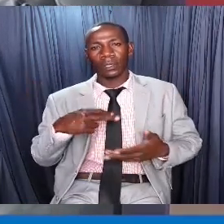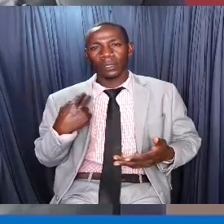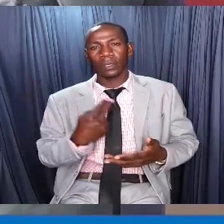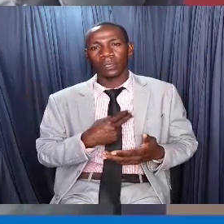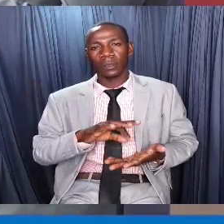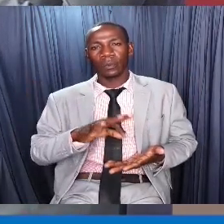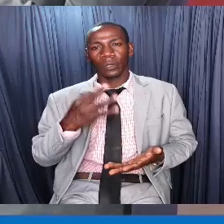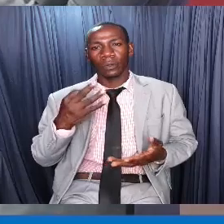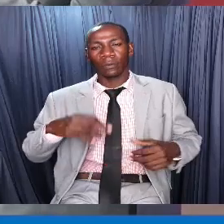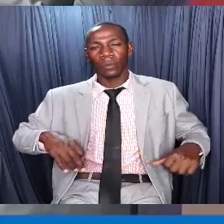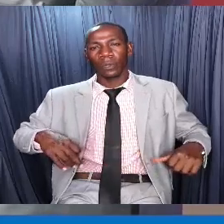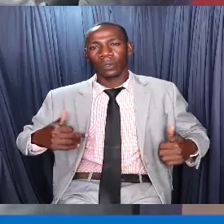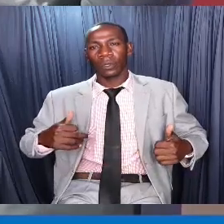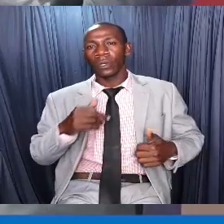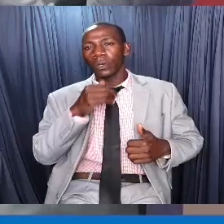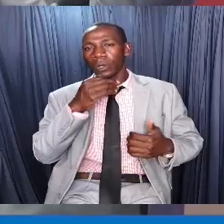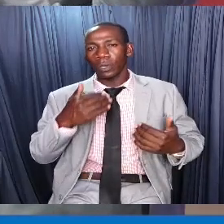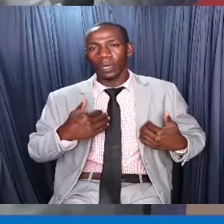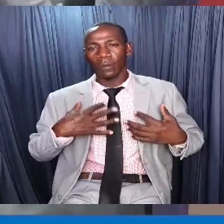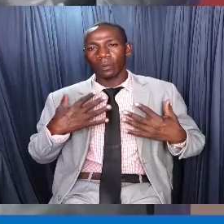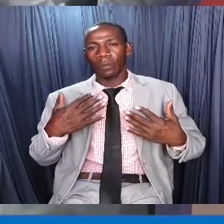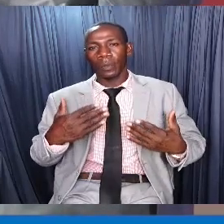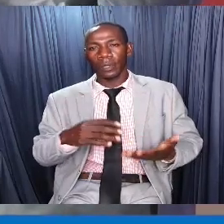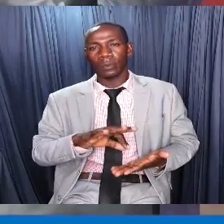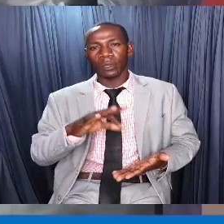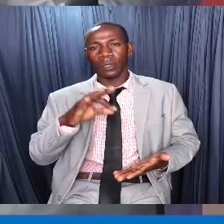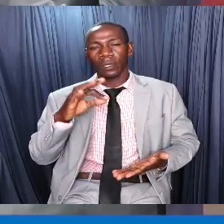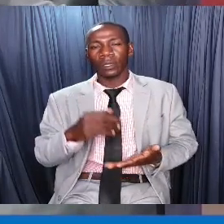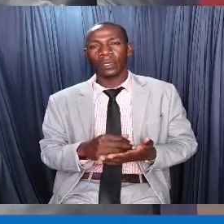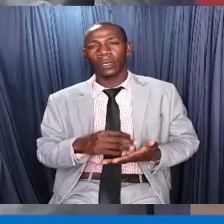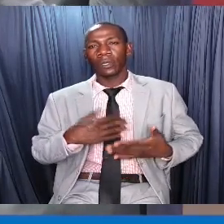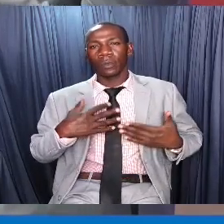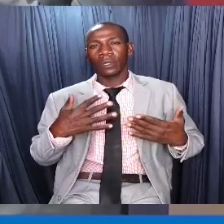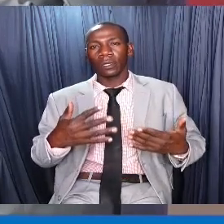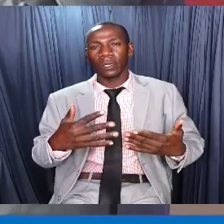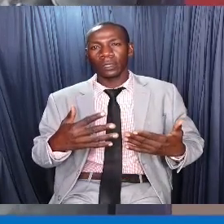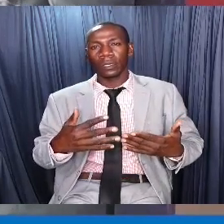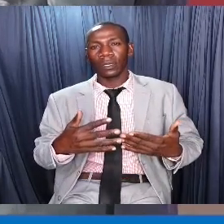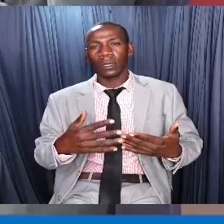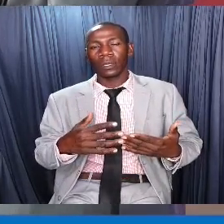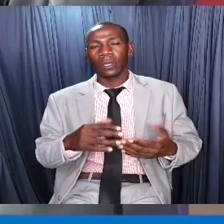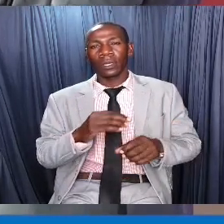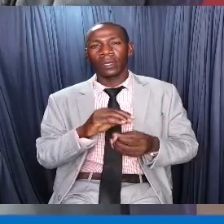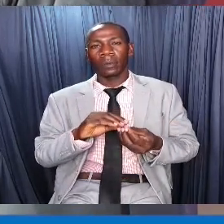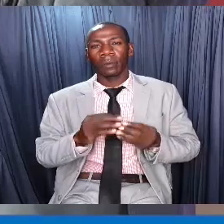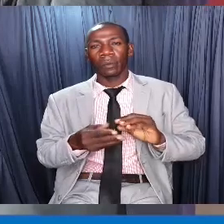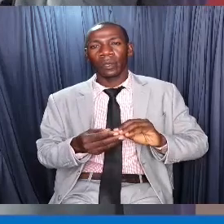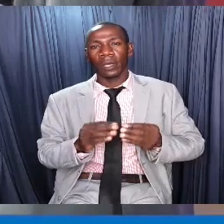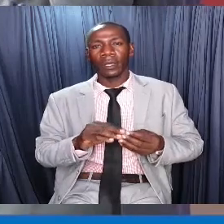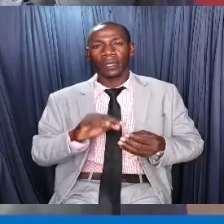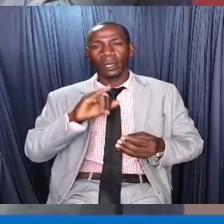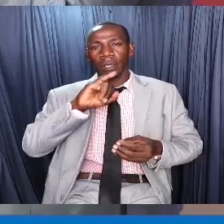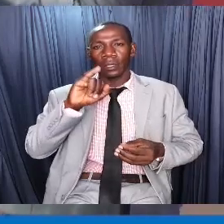kiburi. Spirit of pride. Hatuna roho ya toba. We don't have the spirit of repentance. Toba. Repentance. Ilimfanya Ezekiah. Made